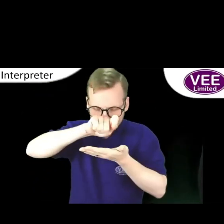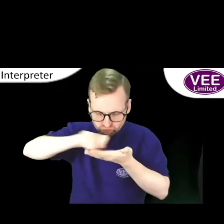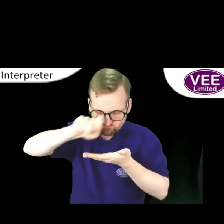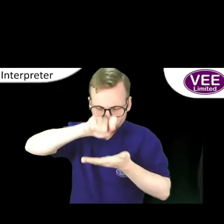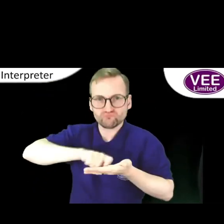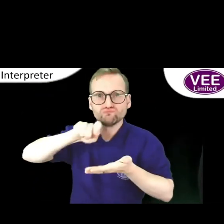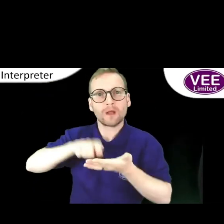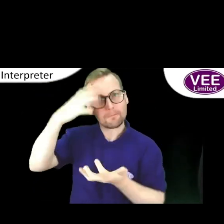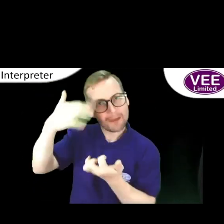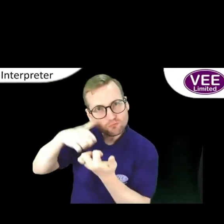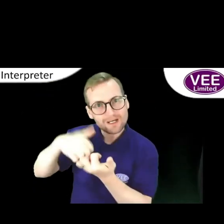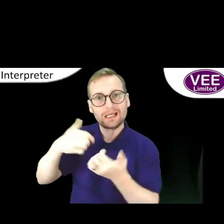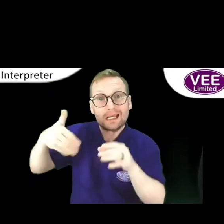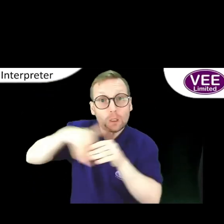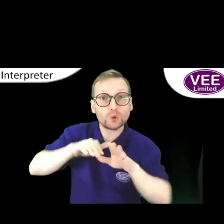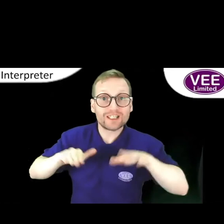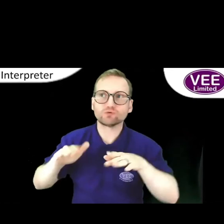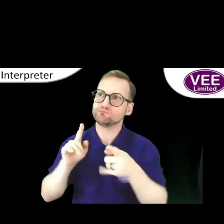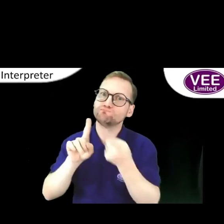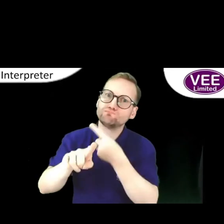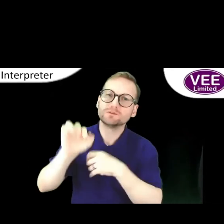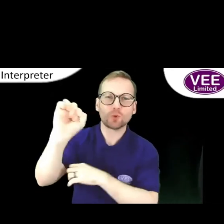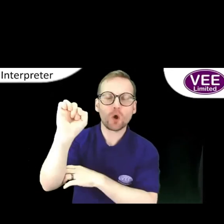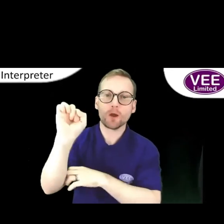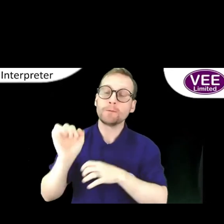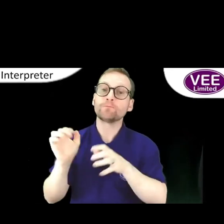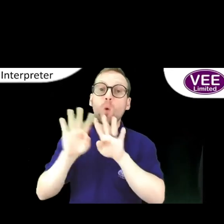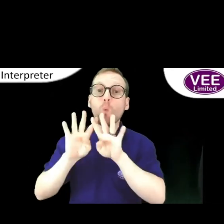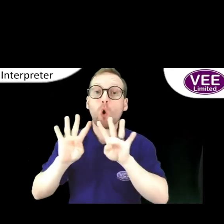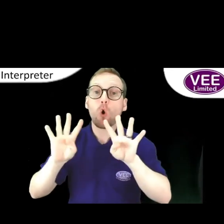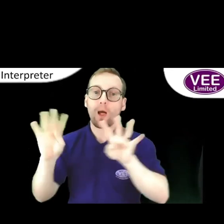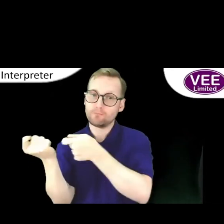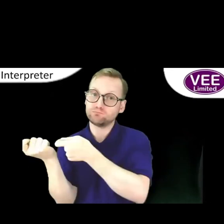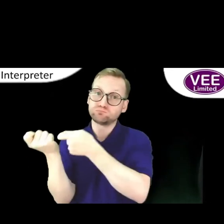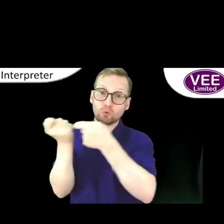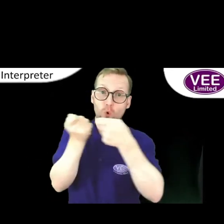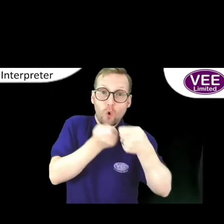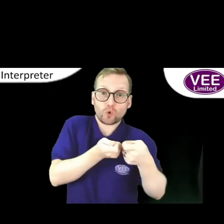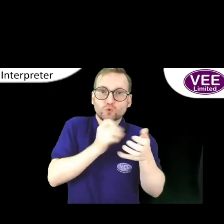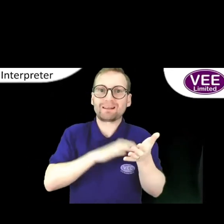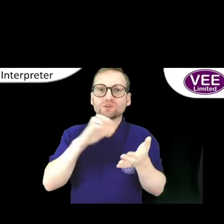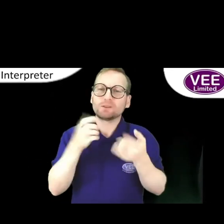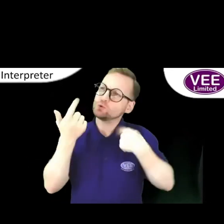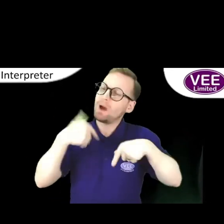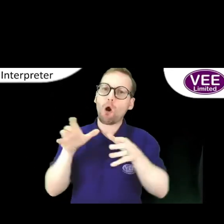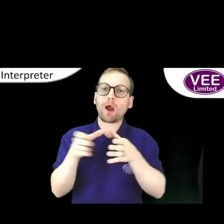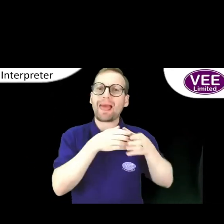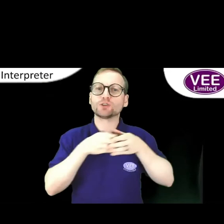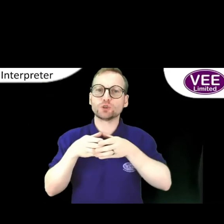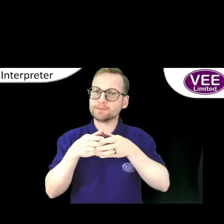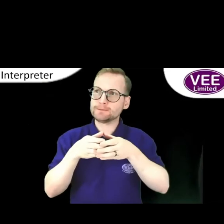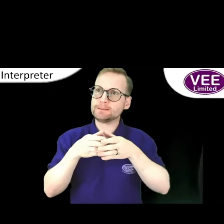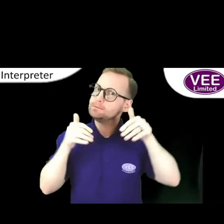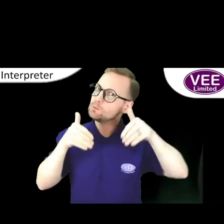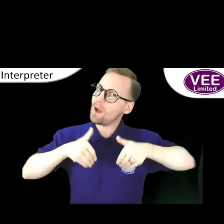people, including children. The wall had been transported to People's History Museum to be added to our collection and was waiting patiently